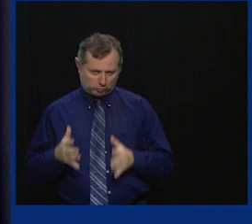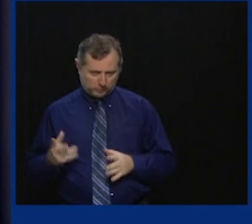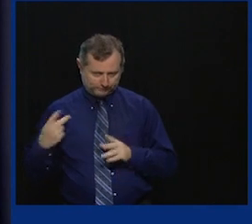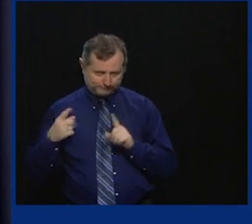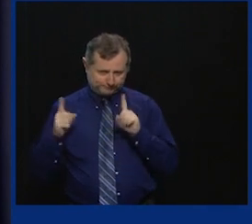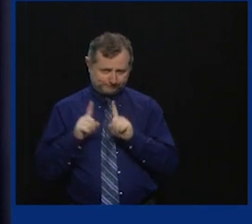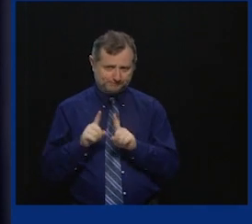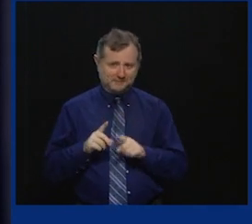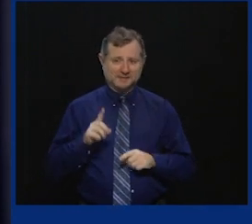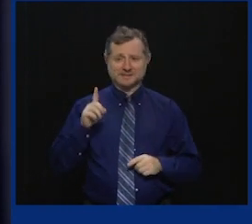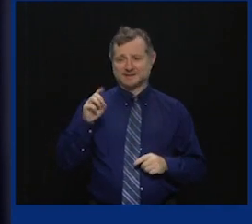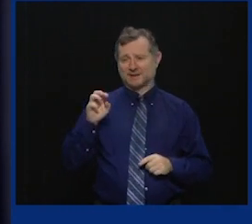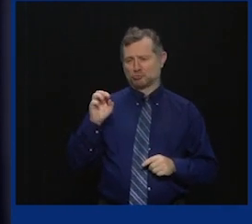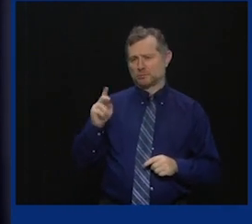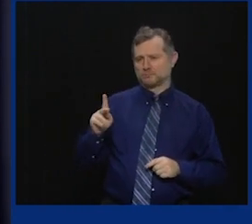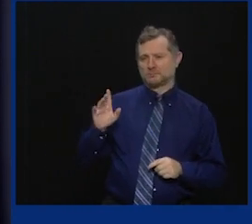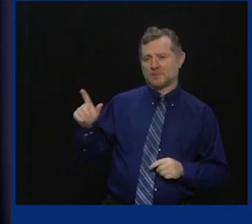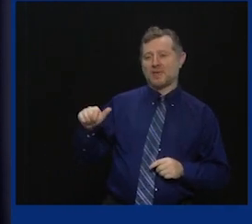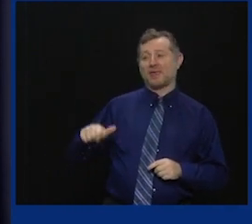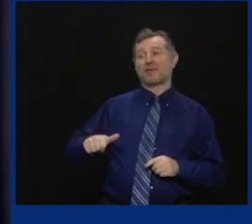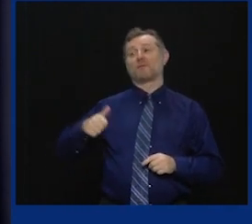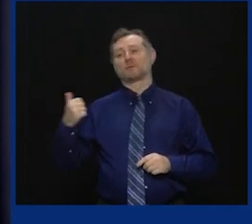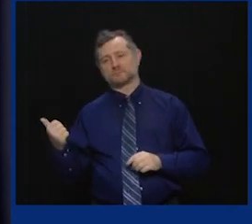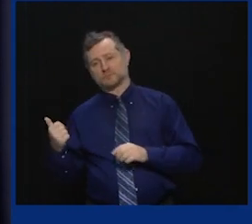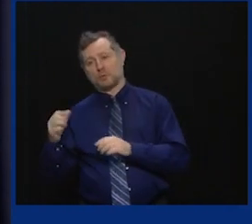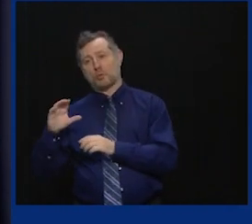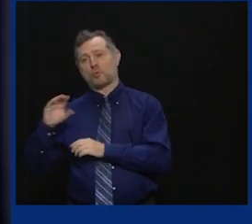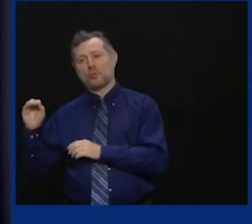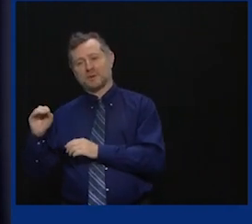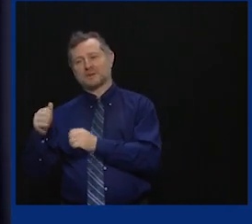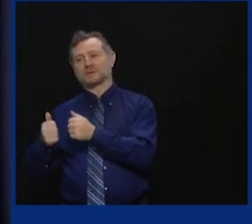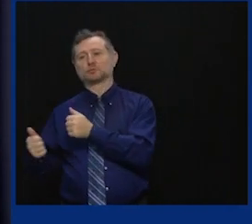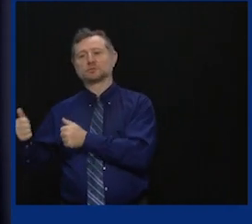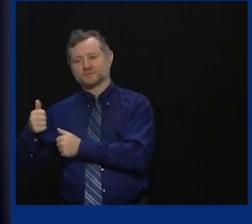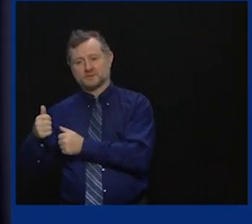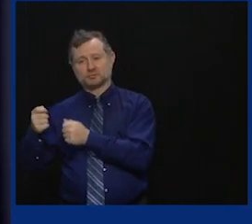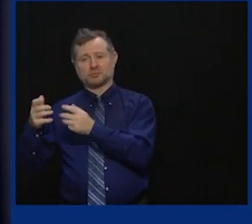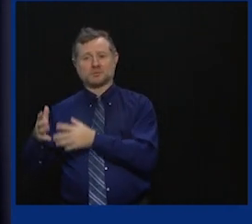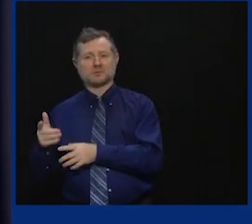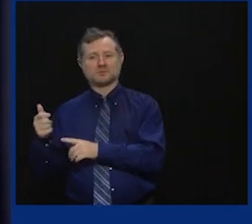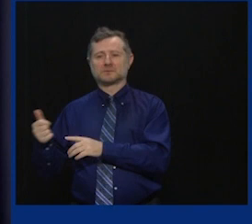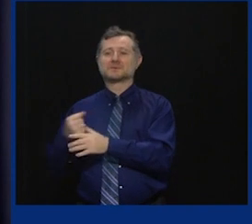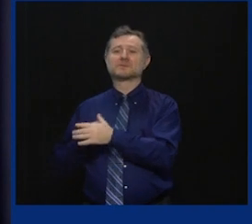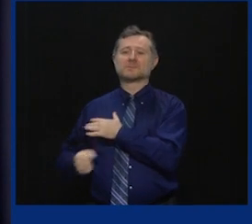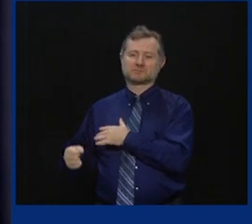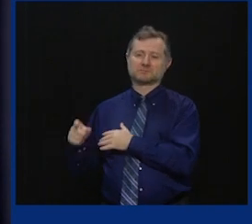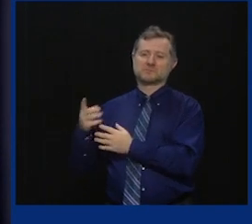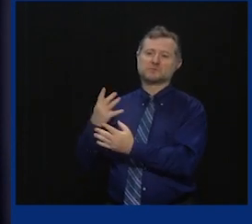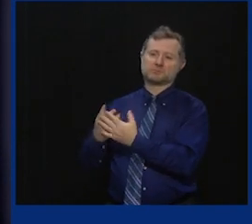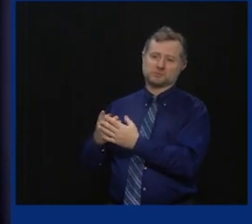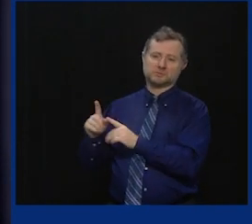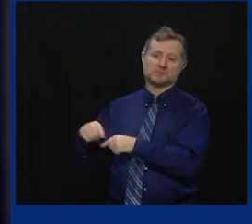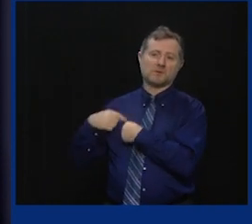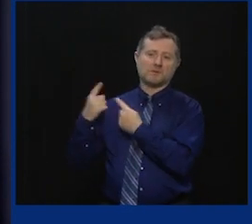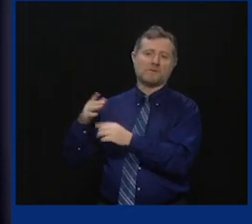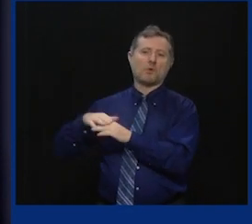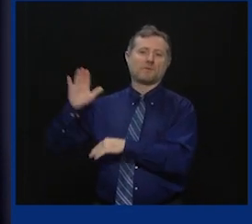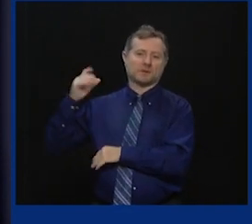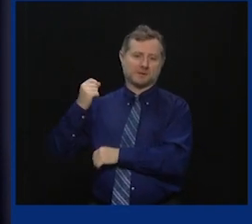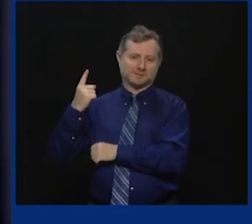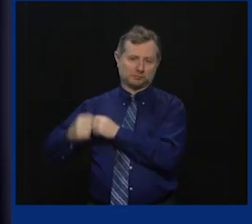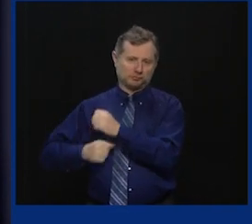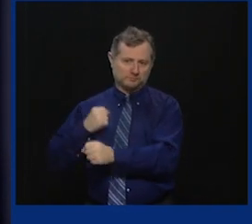other co-executive director, and he's been in state prison for more than 11 years. He leads the organization from